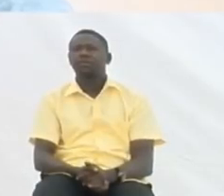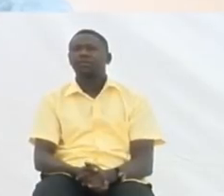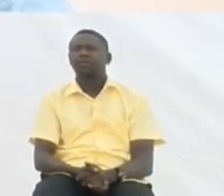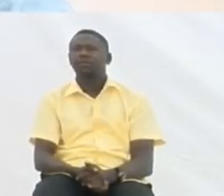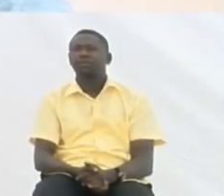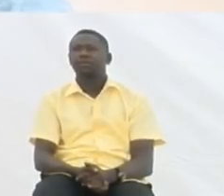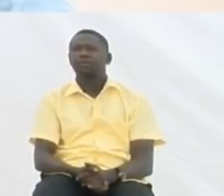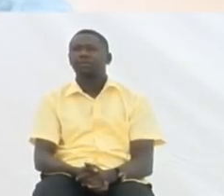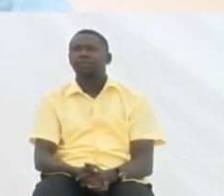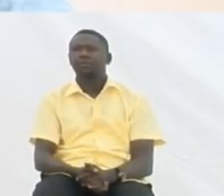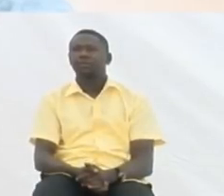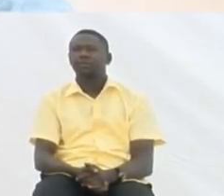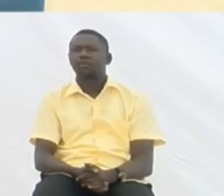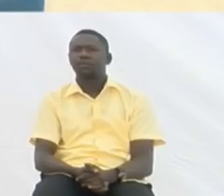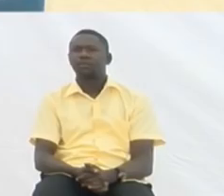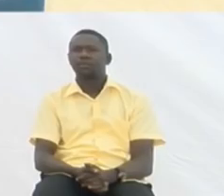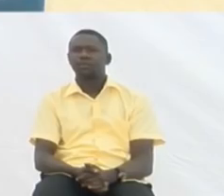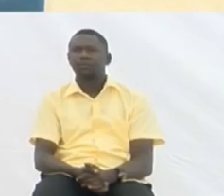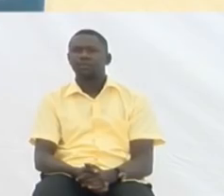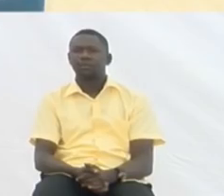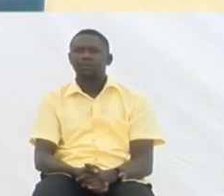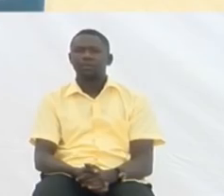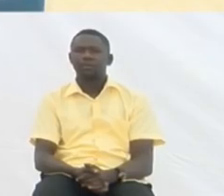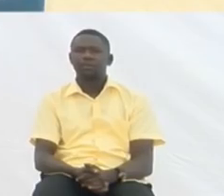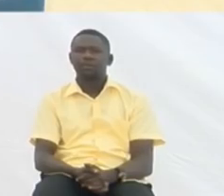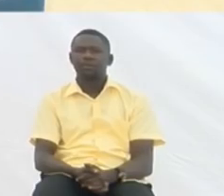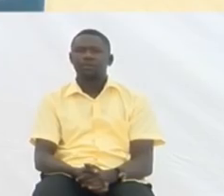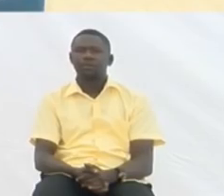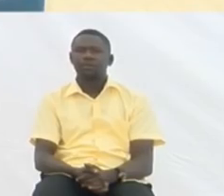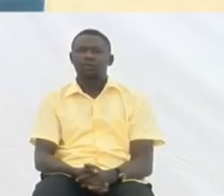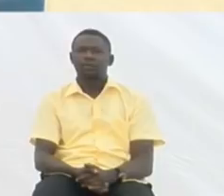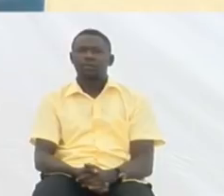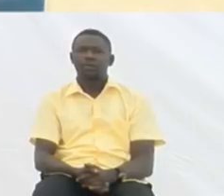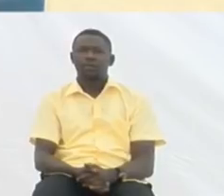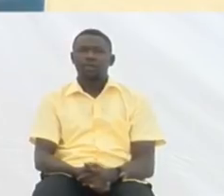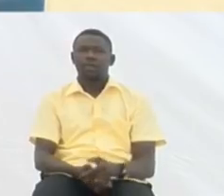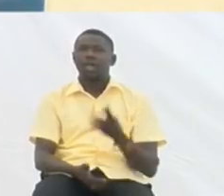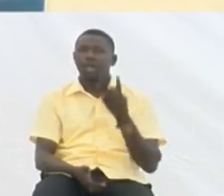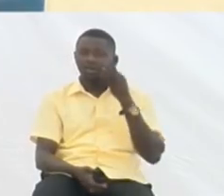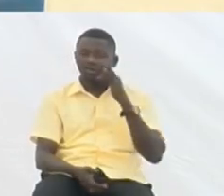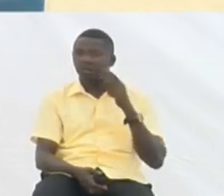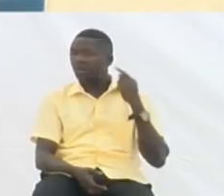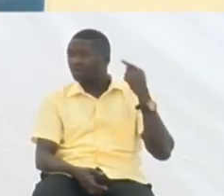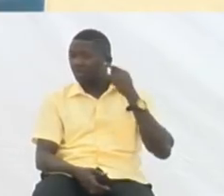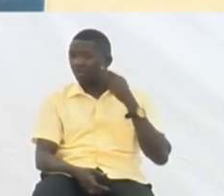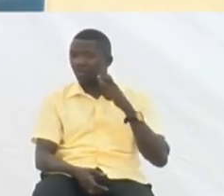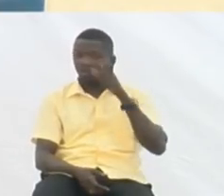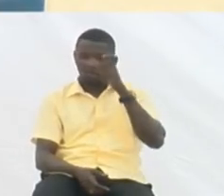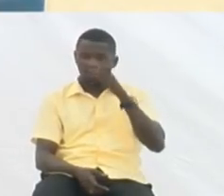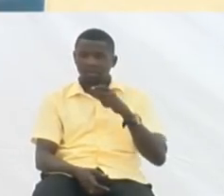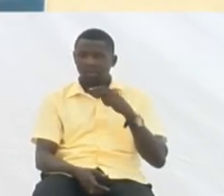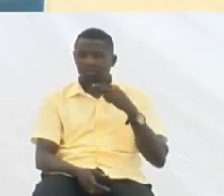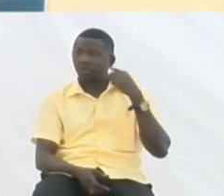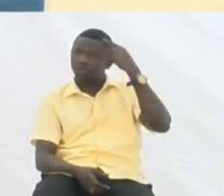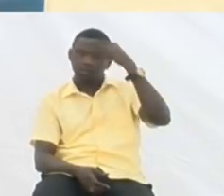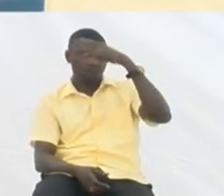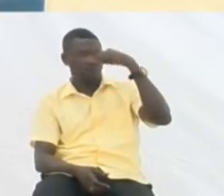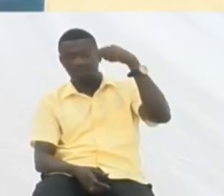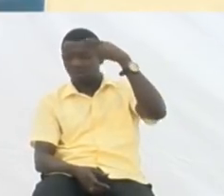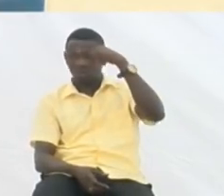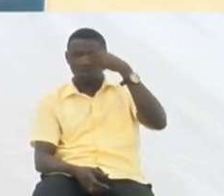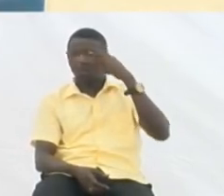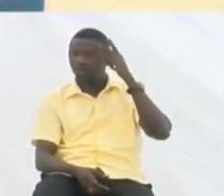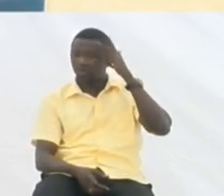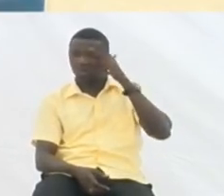ni amoy ko mo sirata. If you hear that someone is drunk, ma fo ko moy chika santa ay busande. I'm